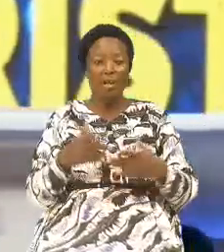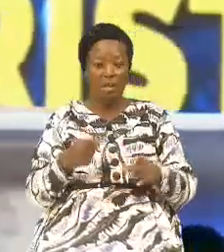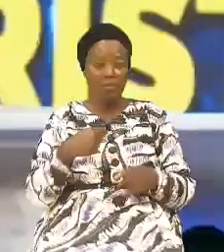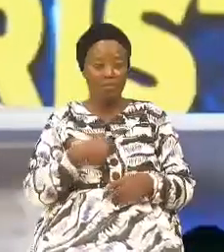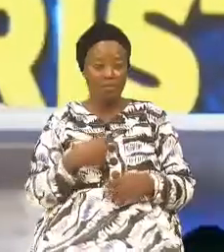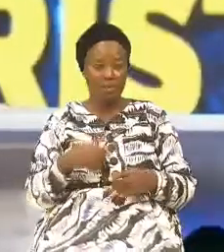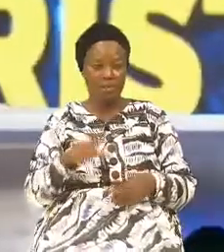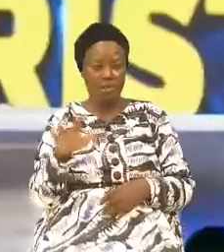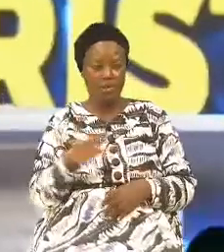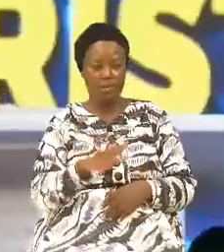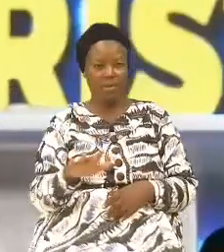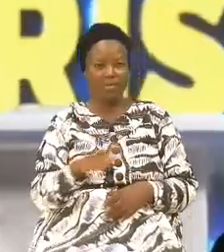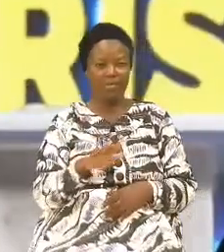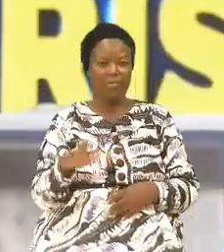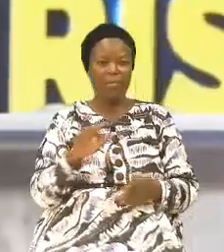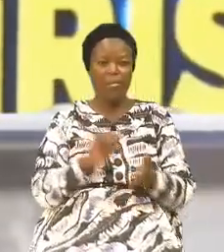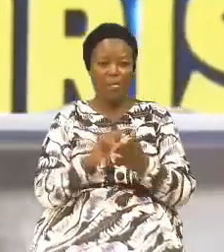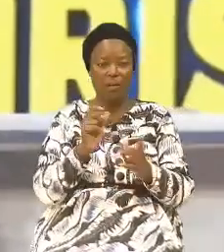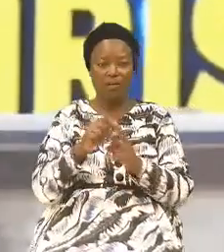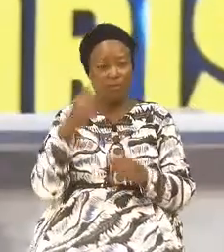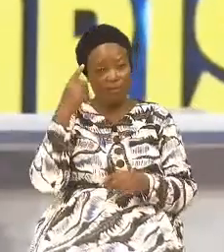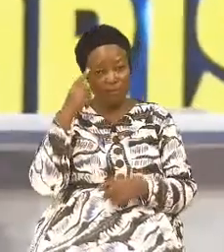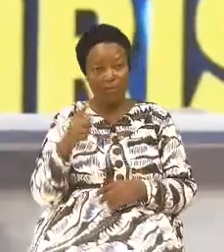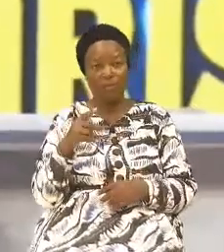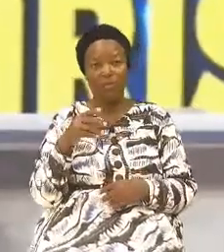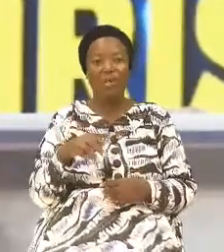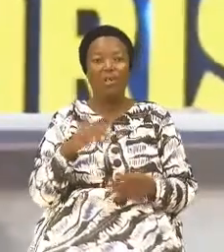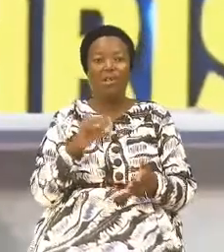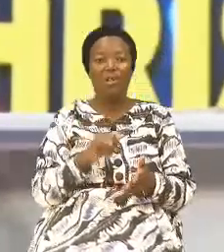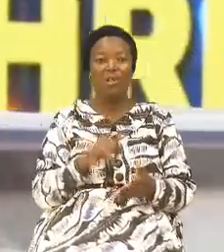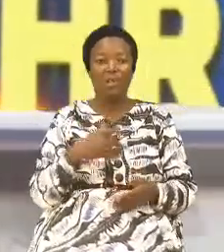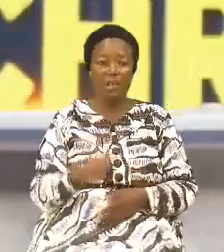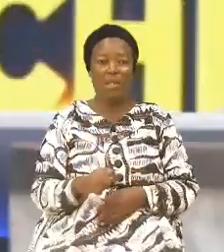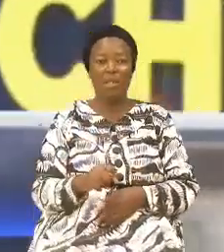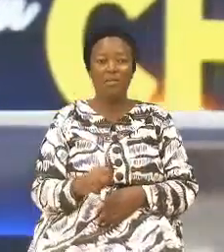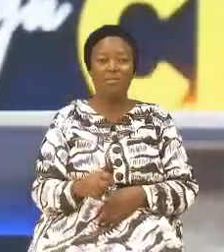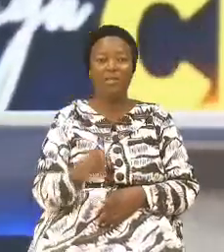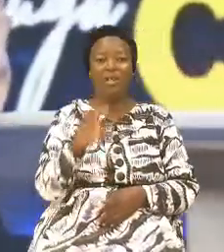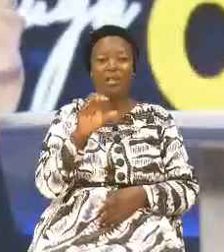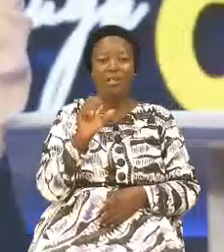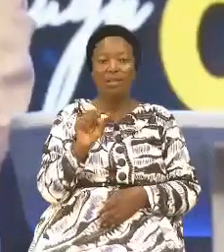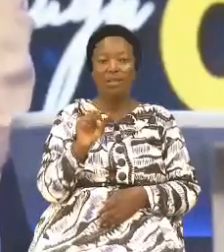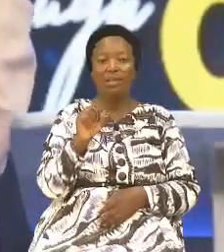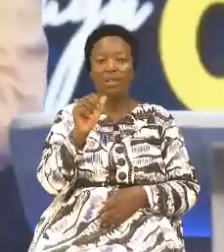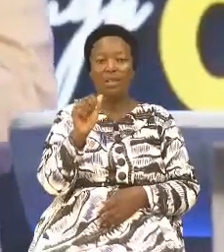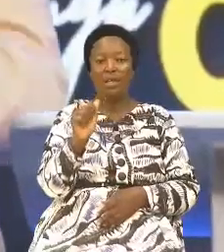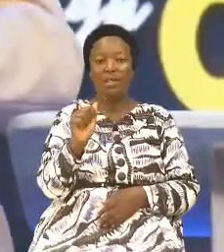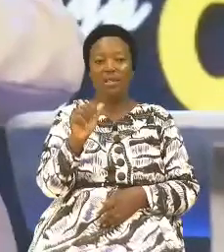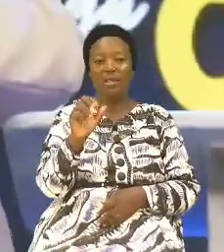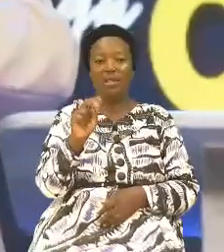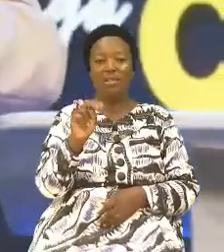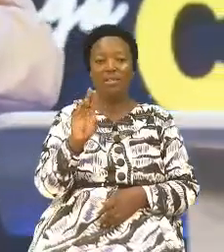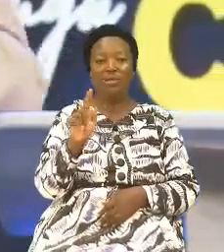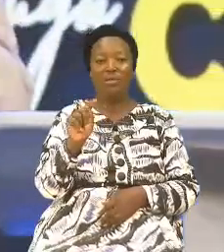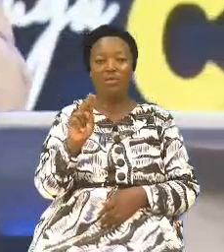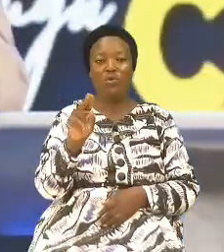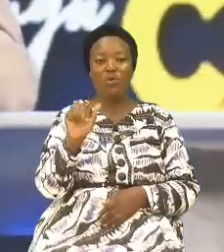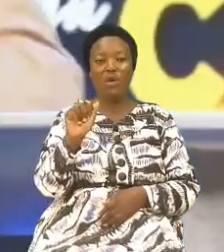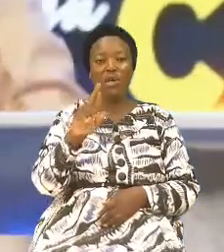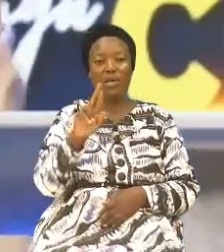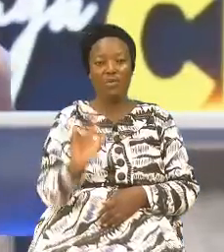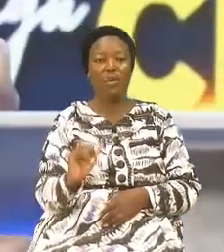you. The sanctuary. All we have tonight is coming from